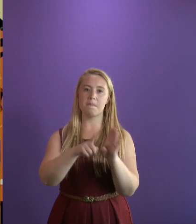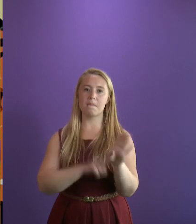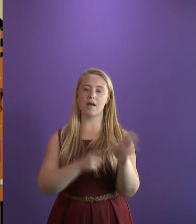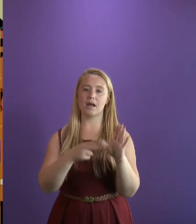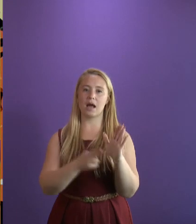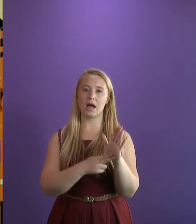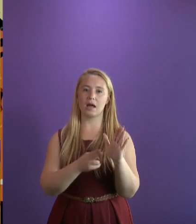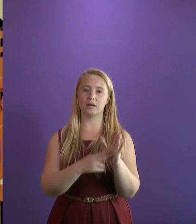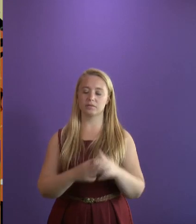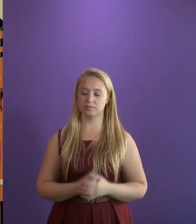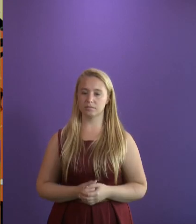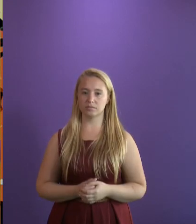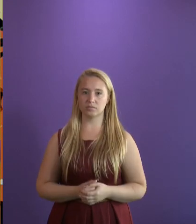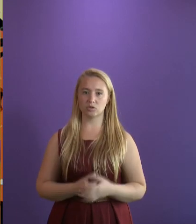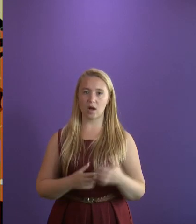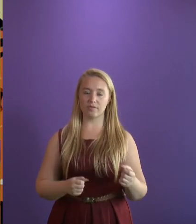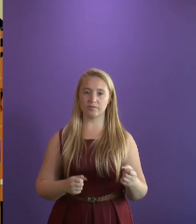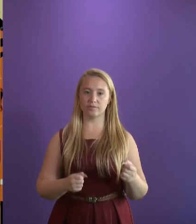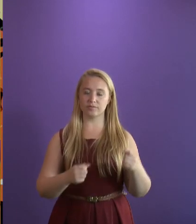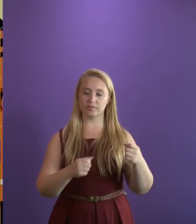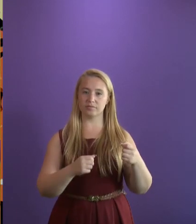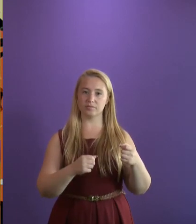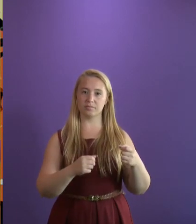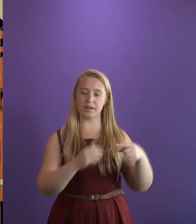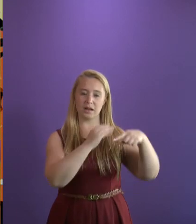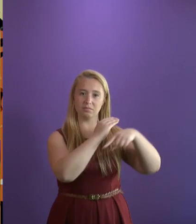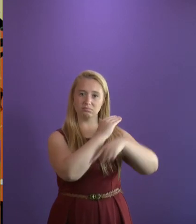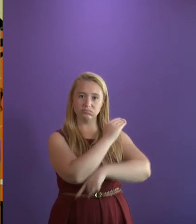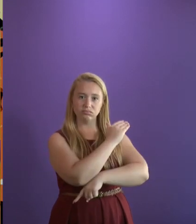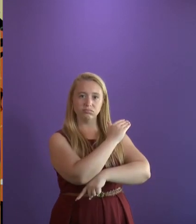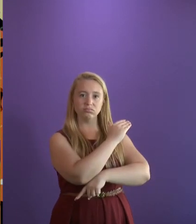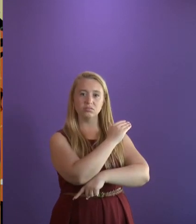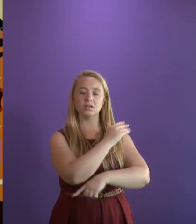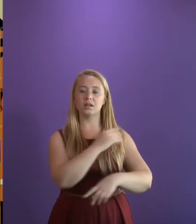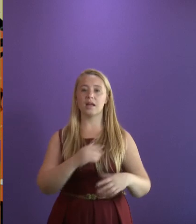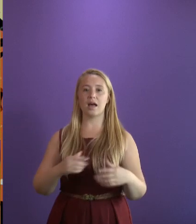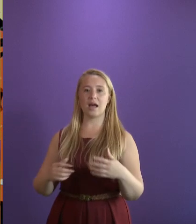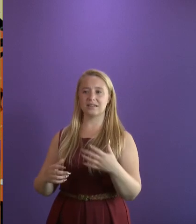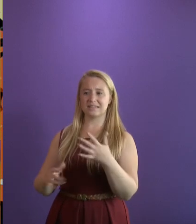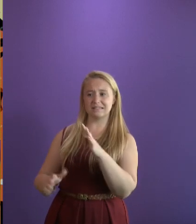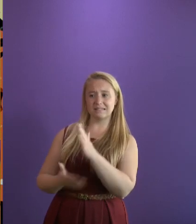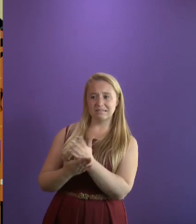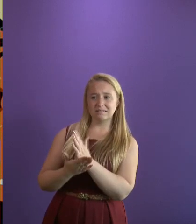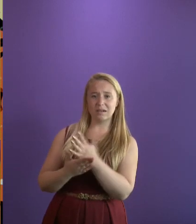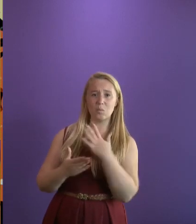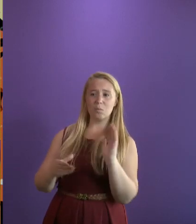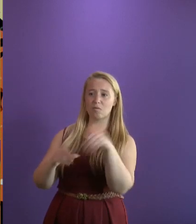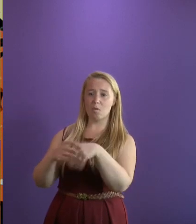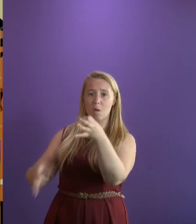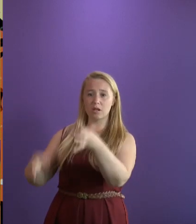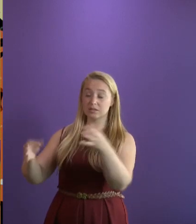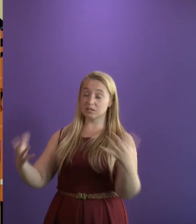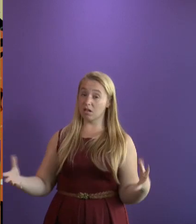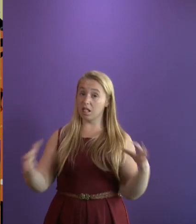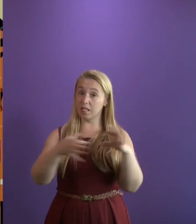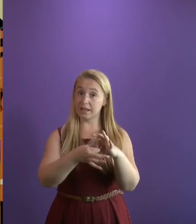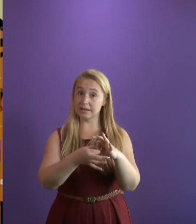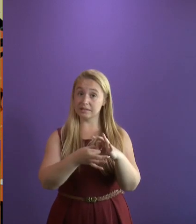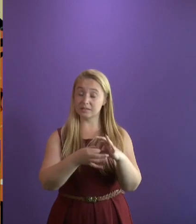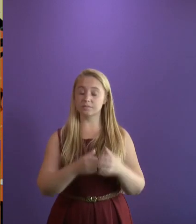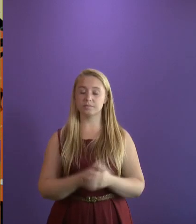any correlation between deprivation and a hesitance to get into politics? She actually says the